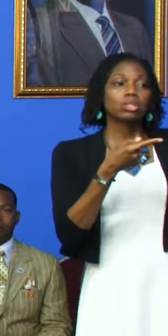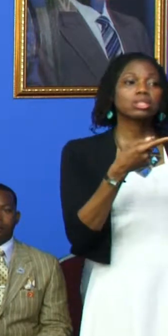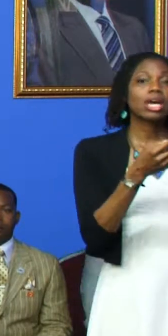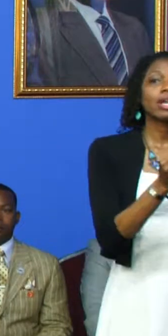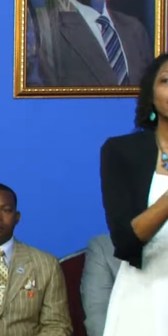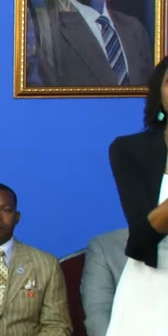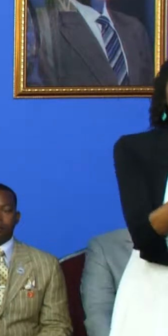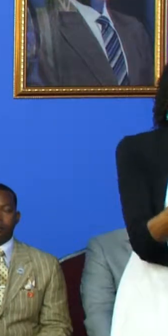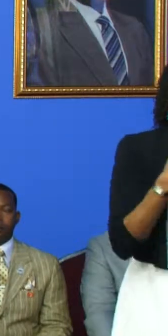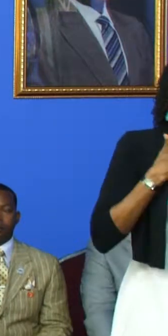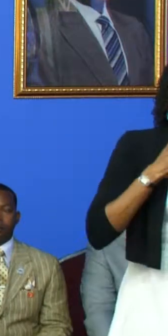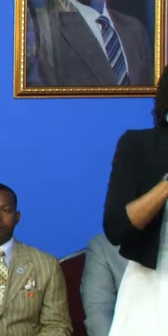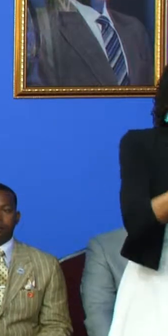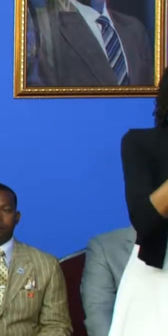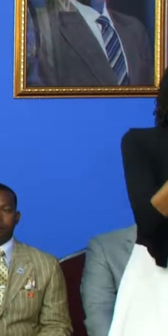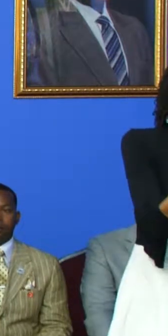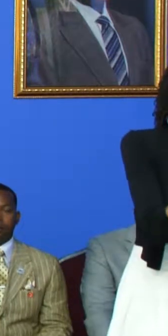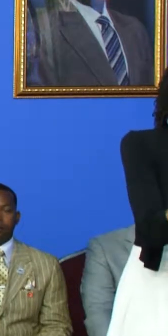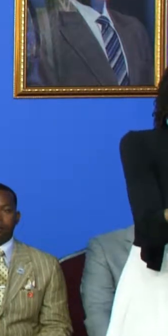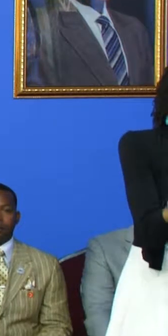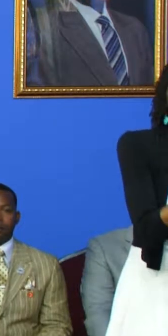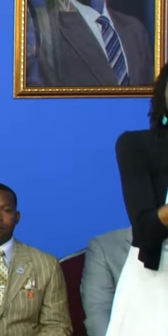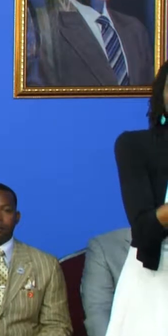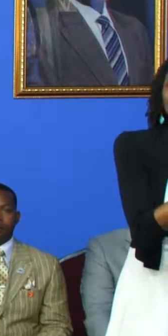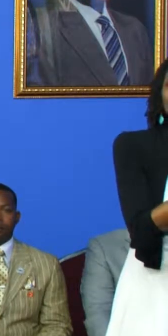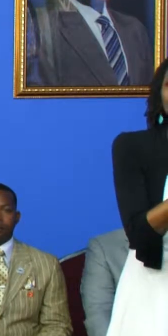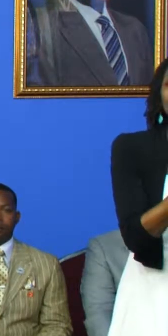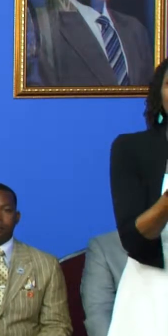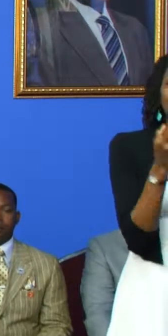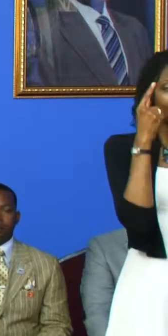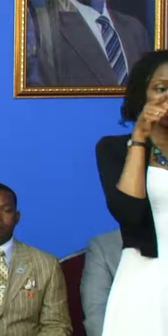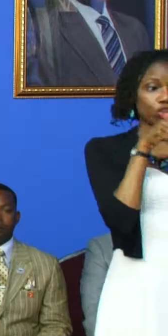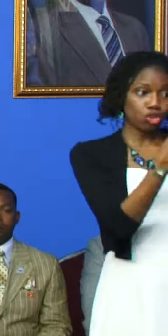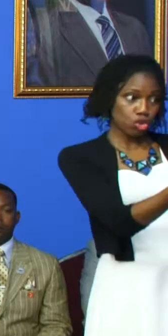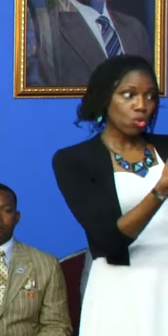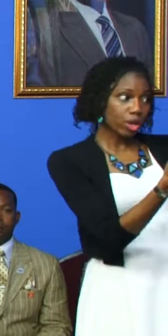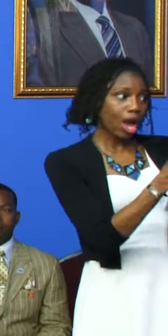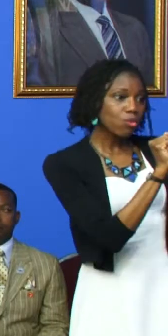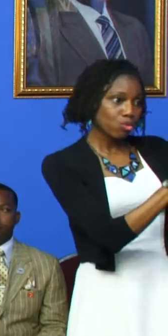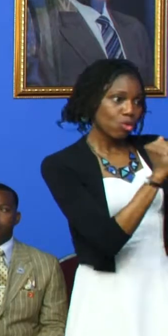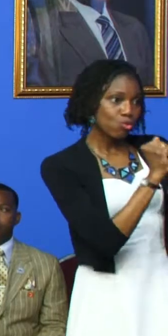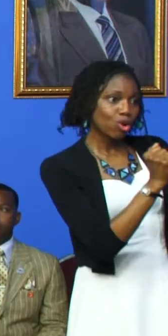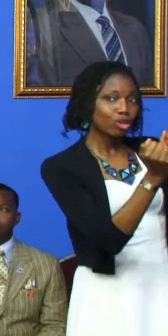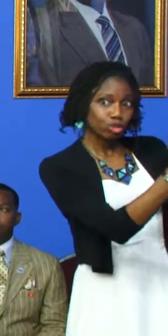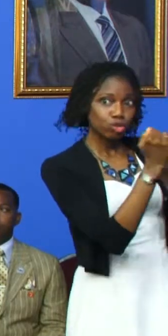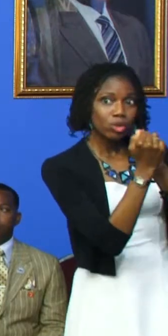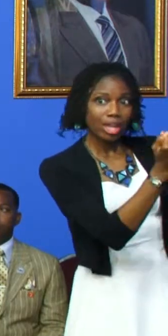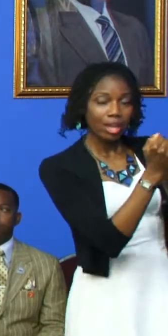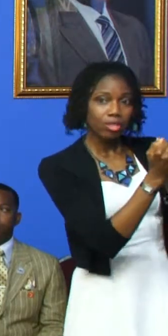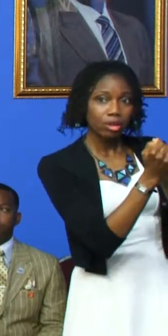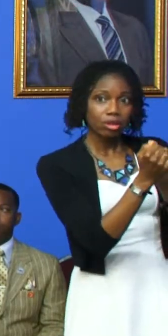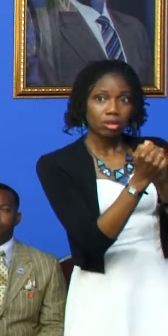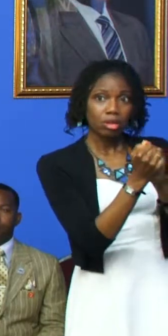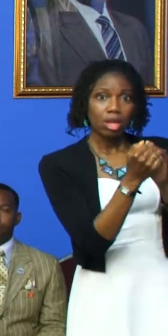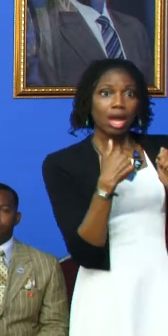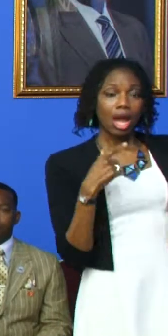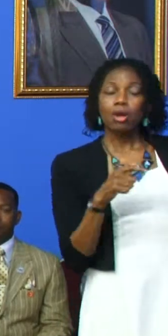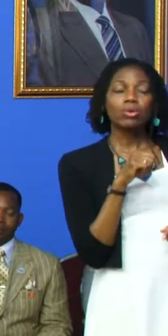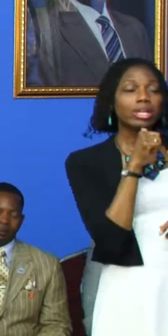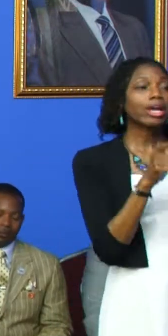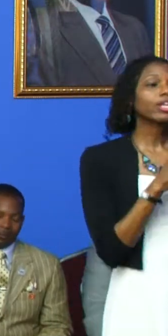case, implying that he was going to be all right with me, I wouldn't have gave him the job.